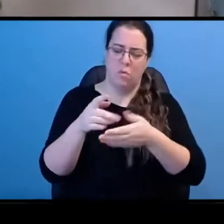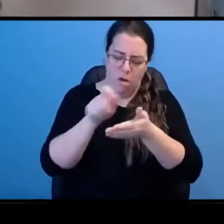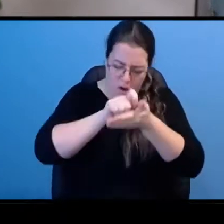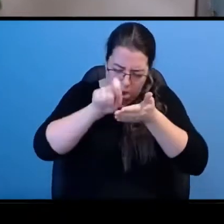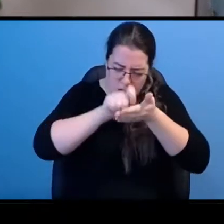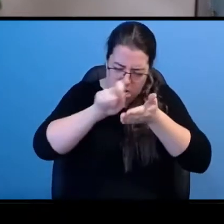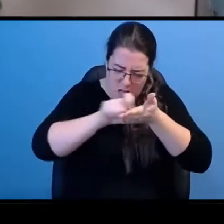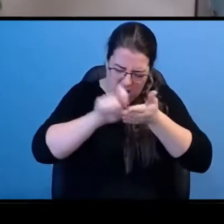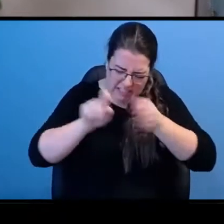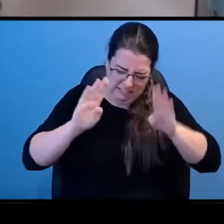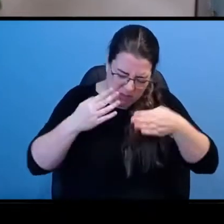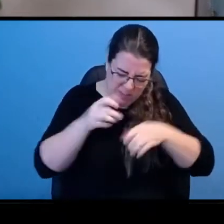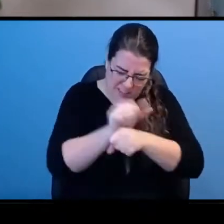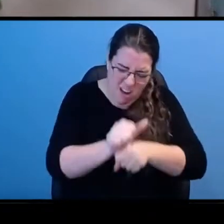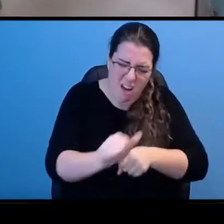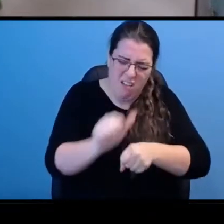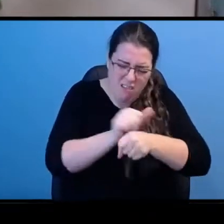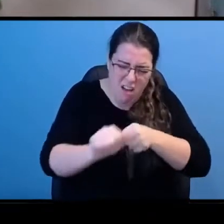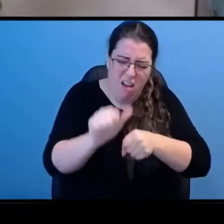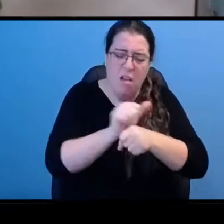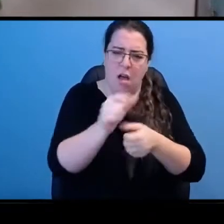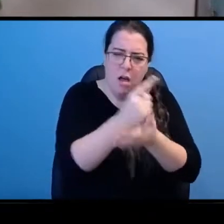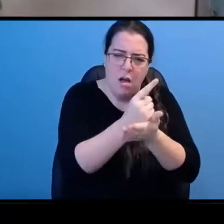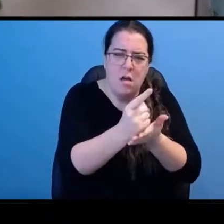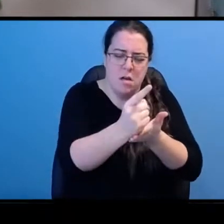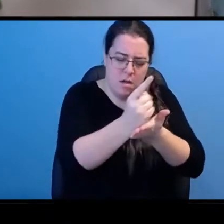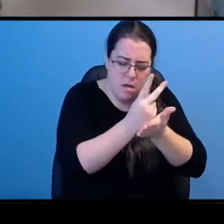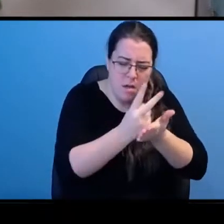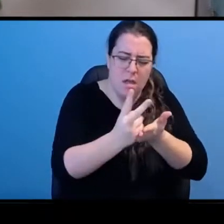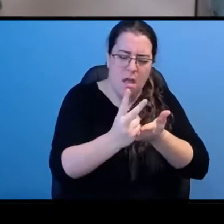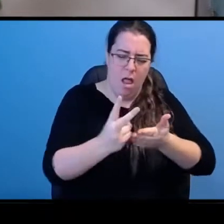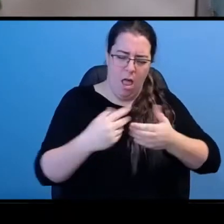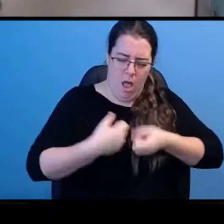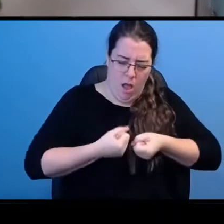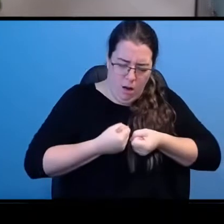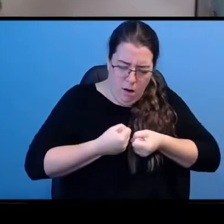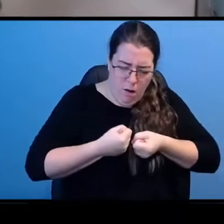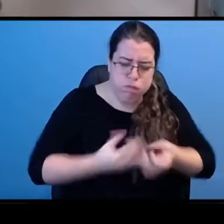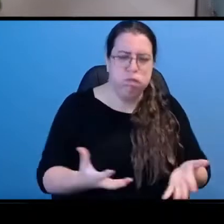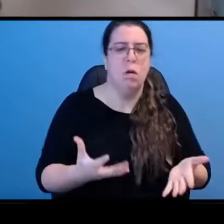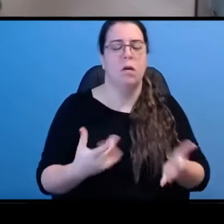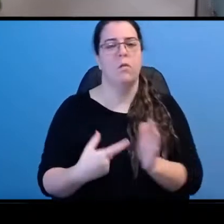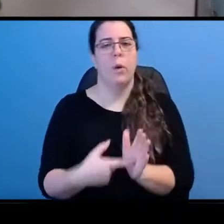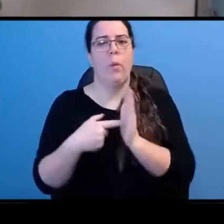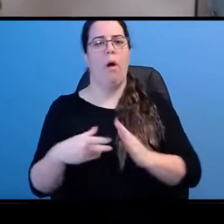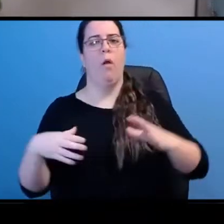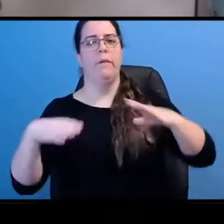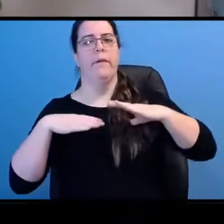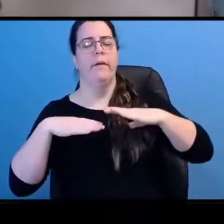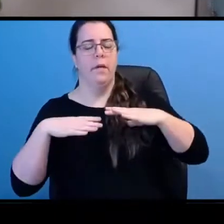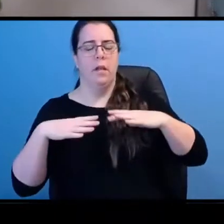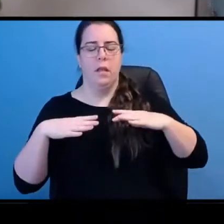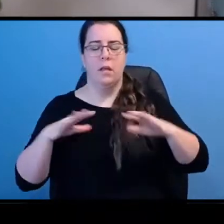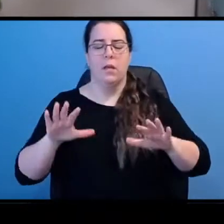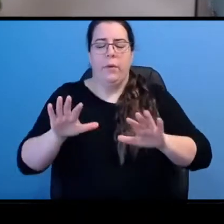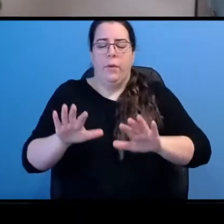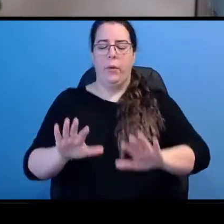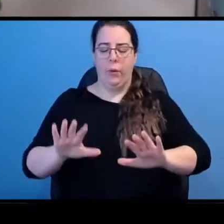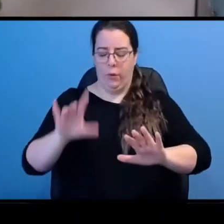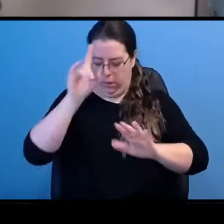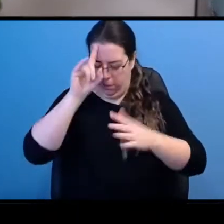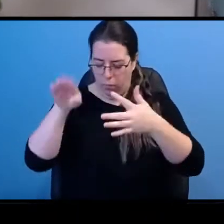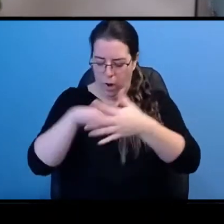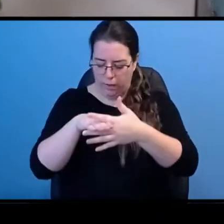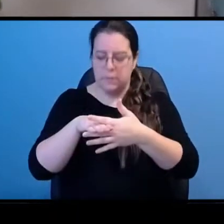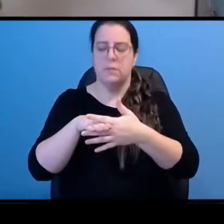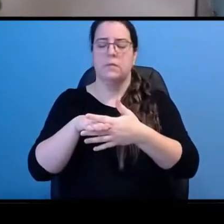intensive, couple of weeks. But, it doesn't have to be that way. And especially if, you're writing grants